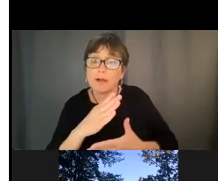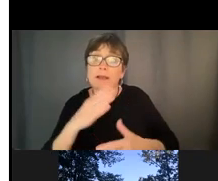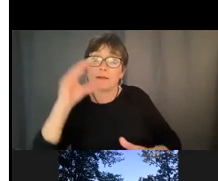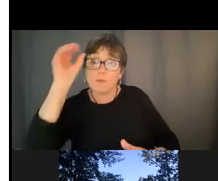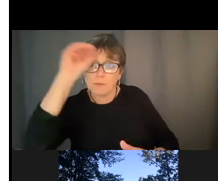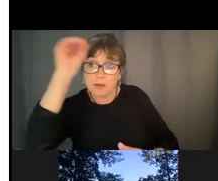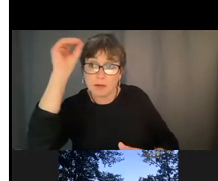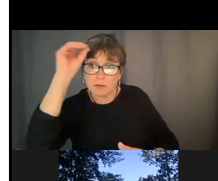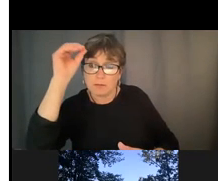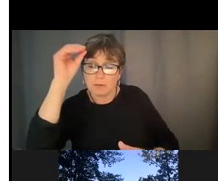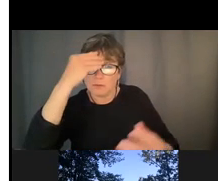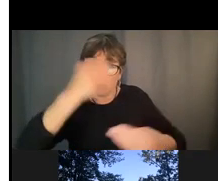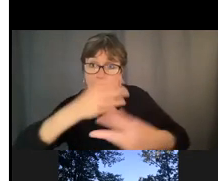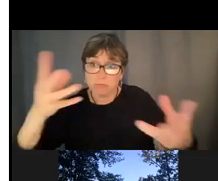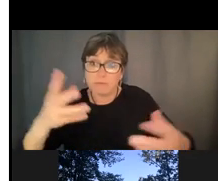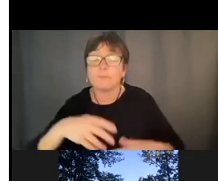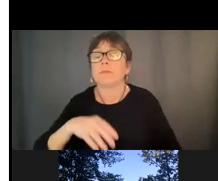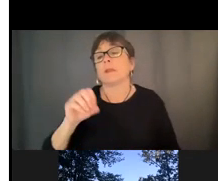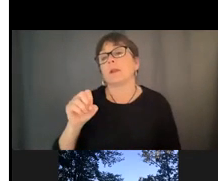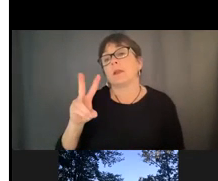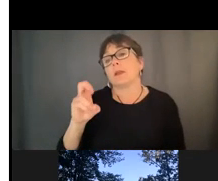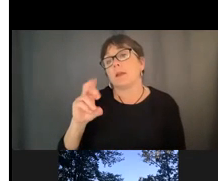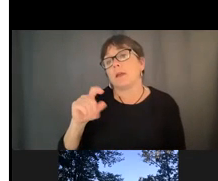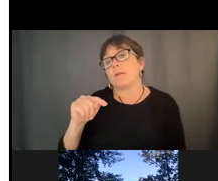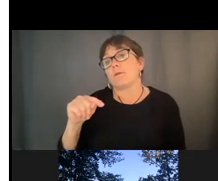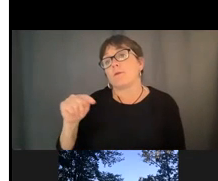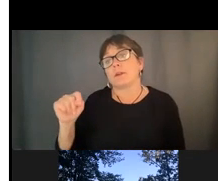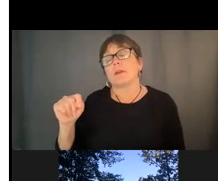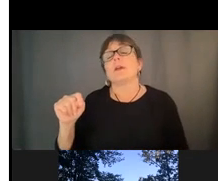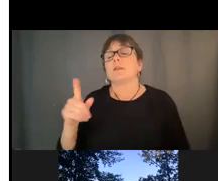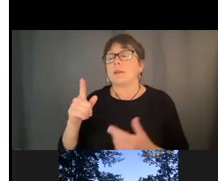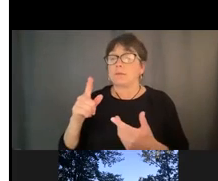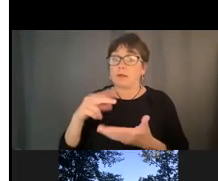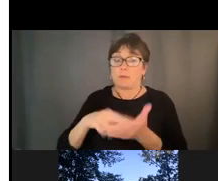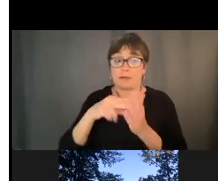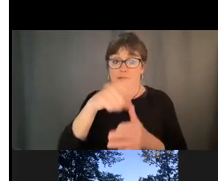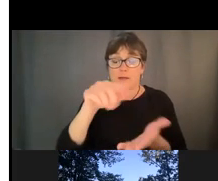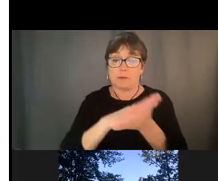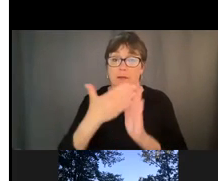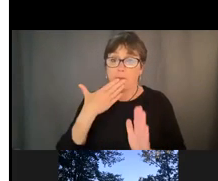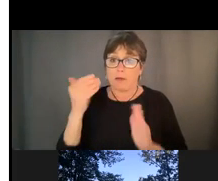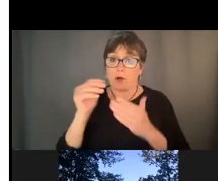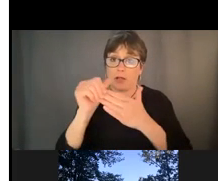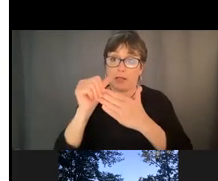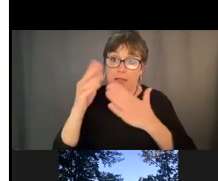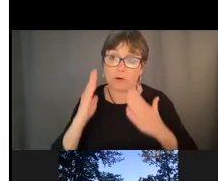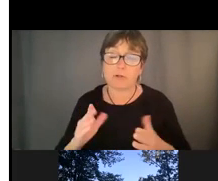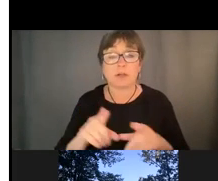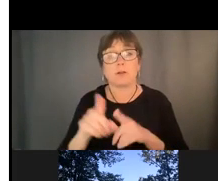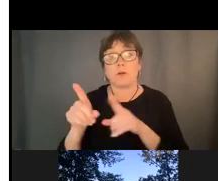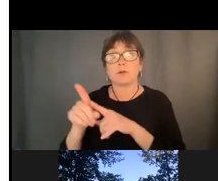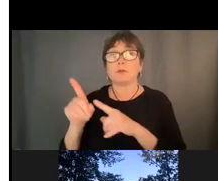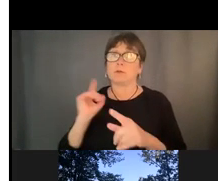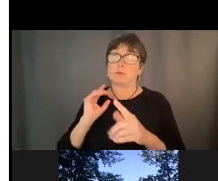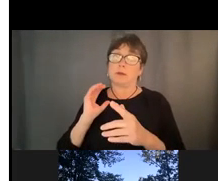me, that creates better leaders and it creates better advocates that support our movement as a whole, right? I said in the